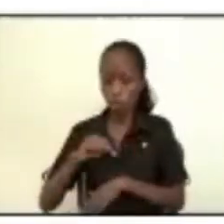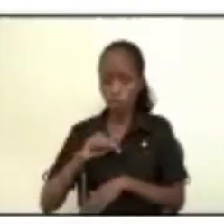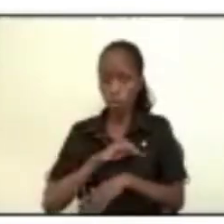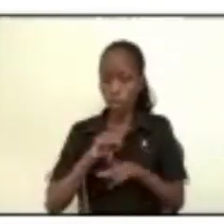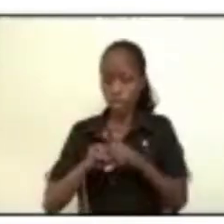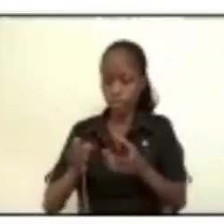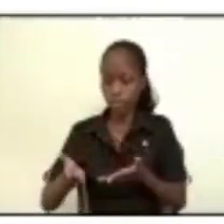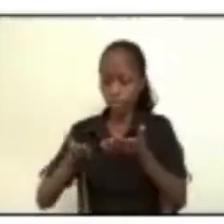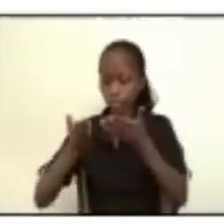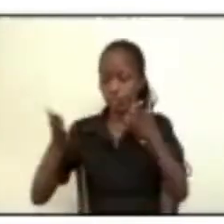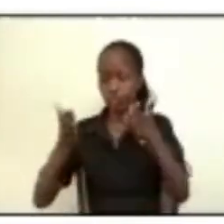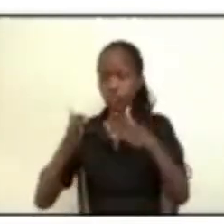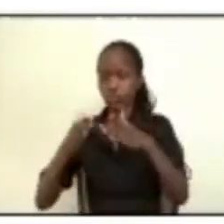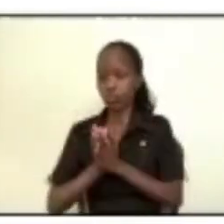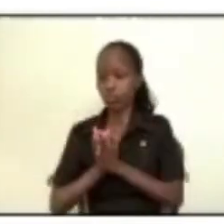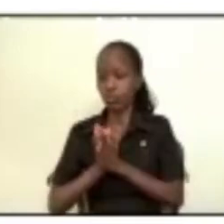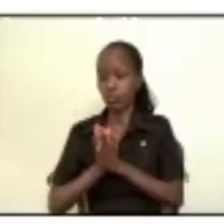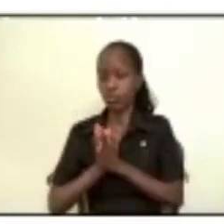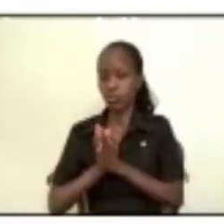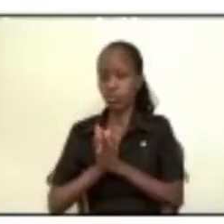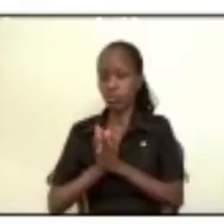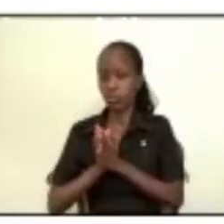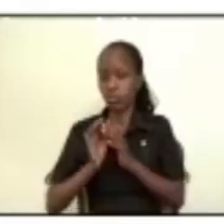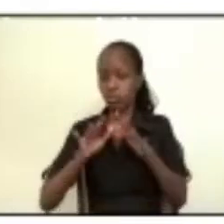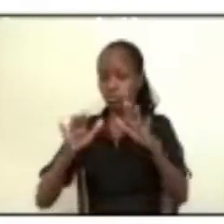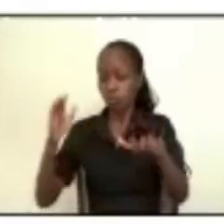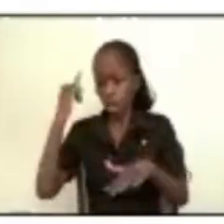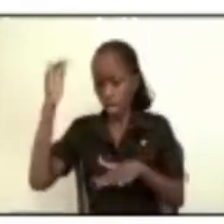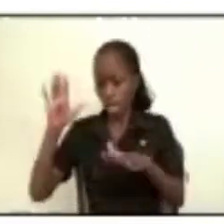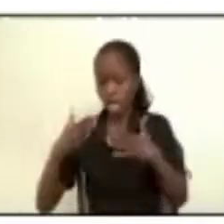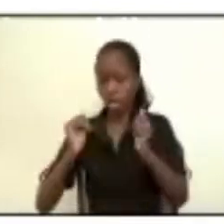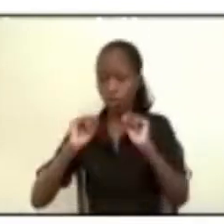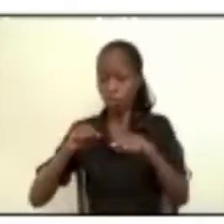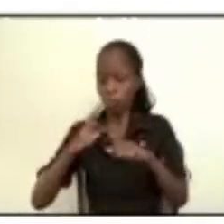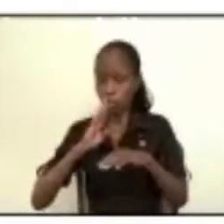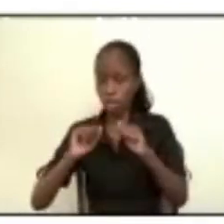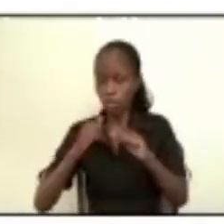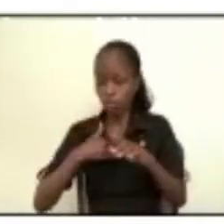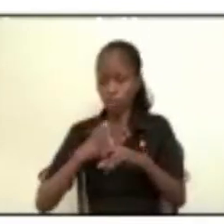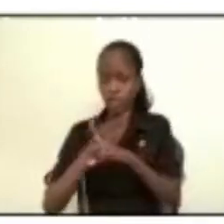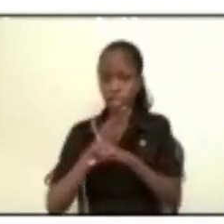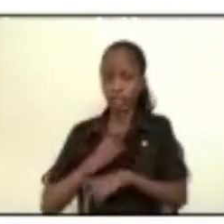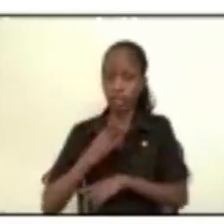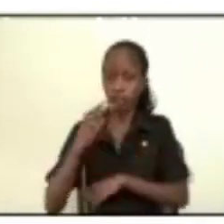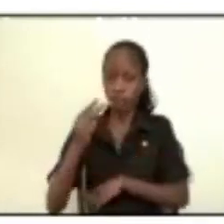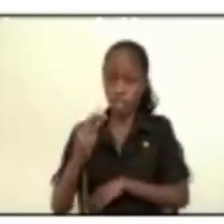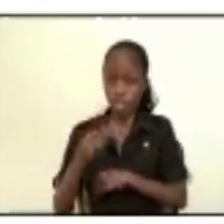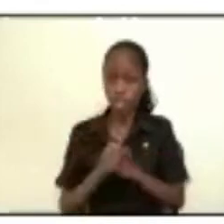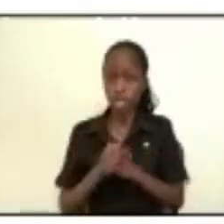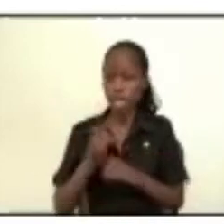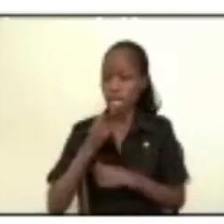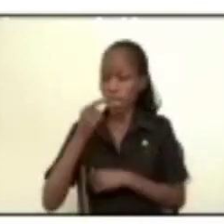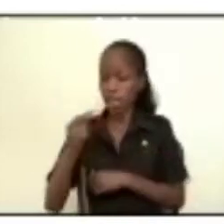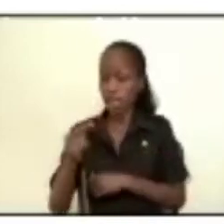amplify diverse ideas? How do we become an agent for that, to be able to have different voices telling